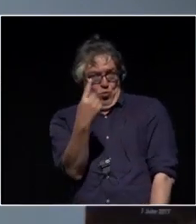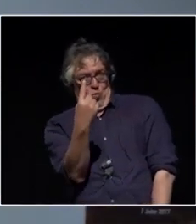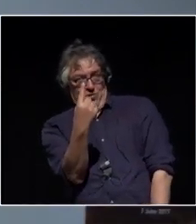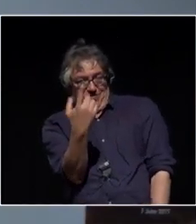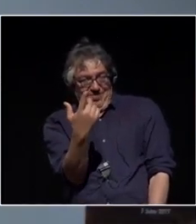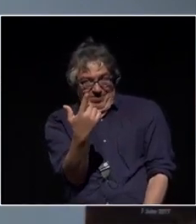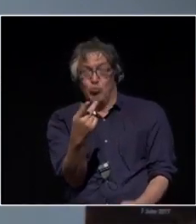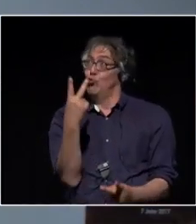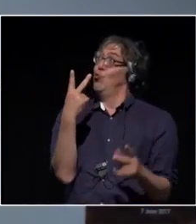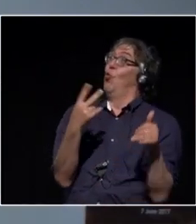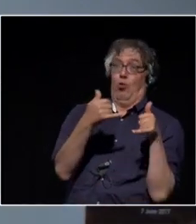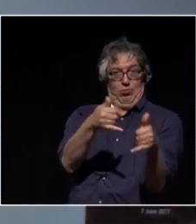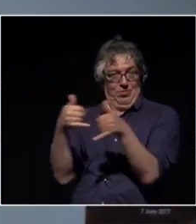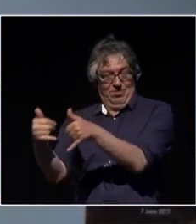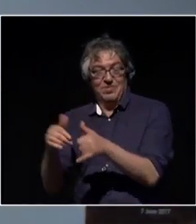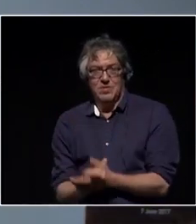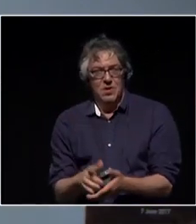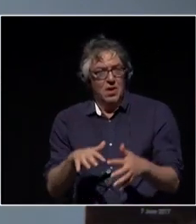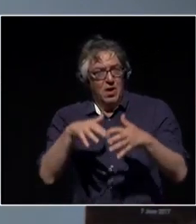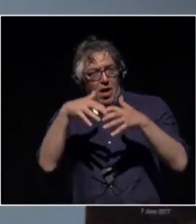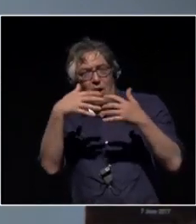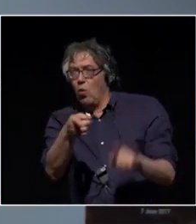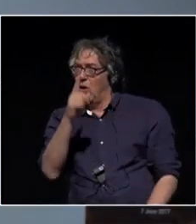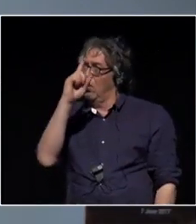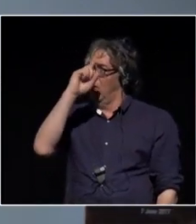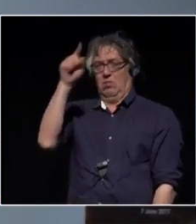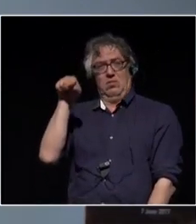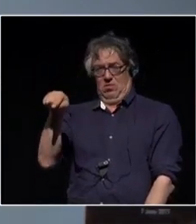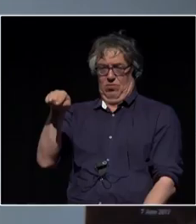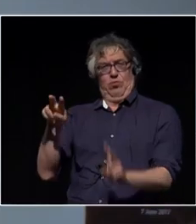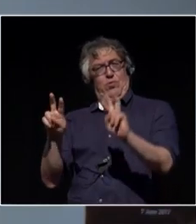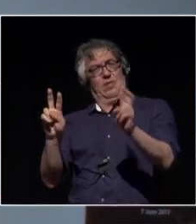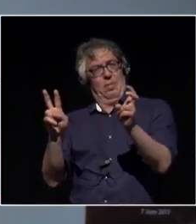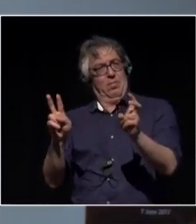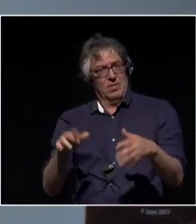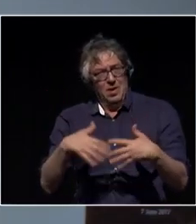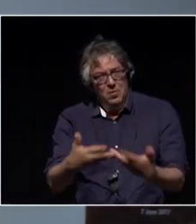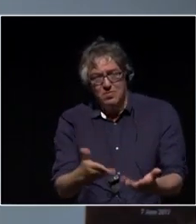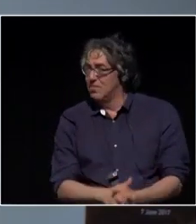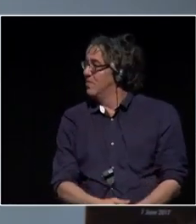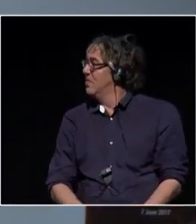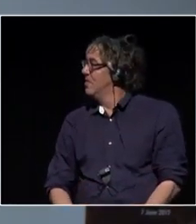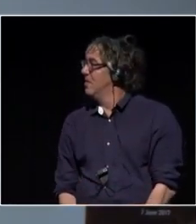you? And how did you come across? How did you choose this subject?